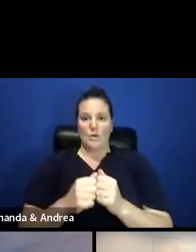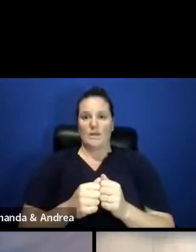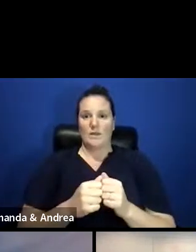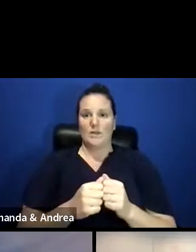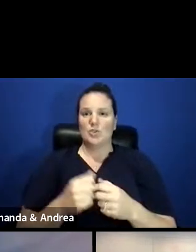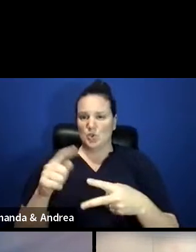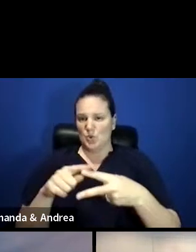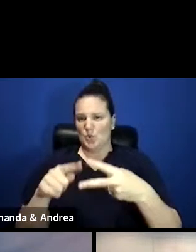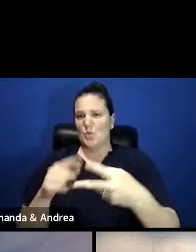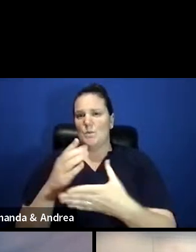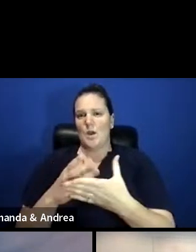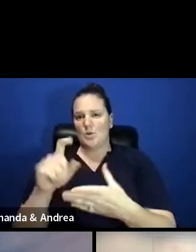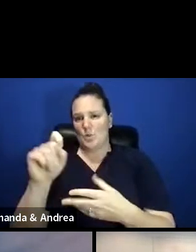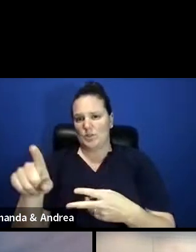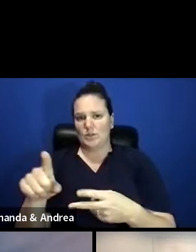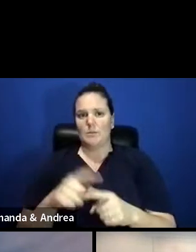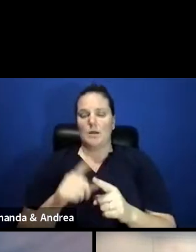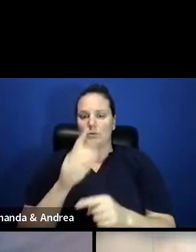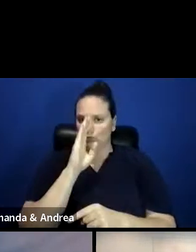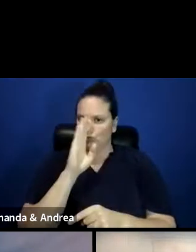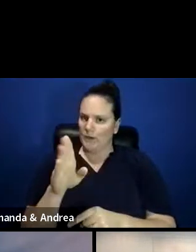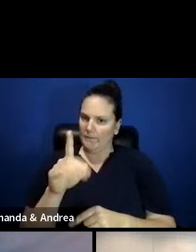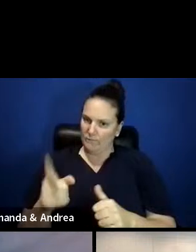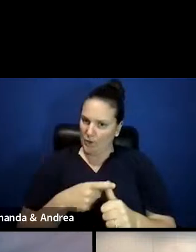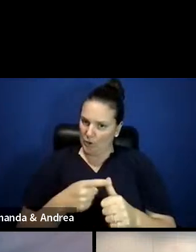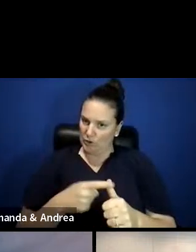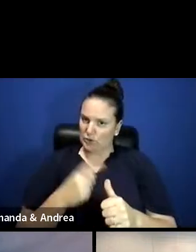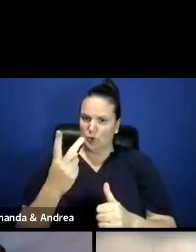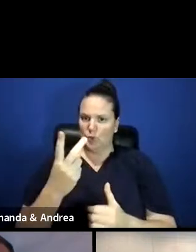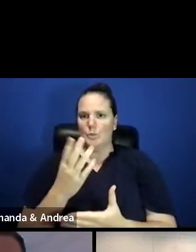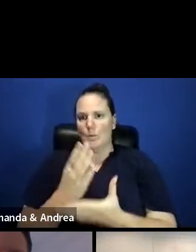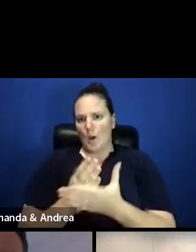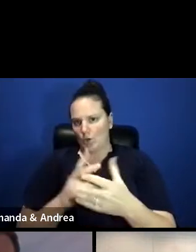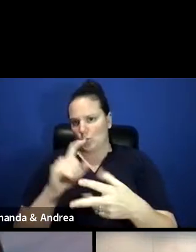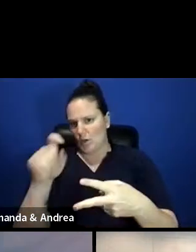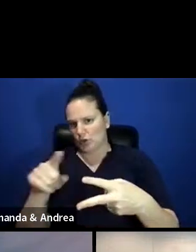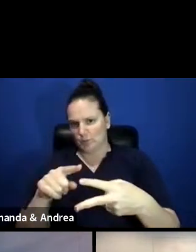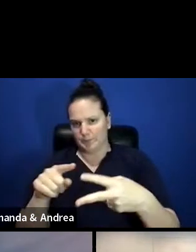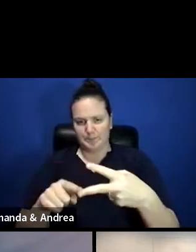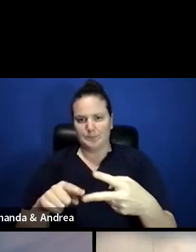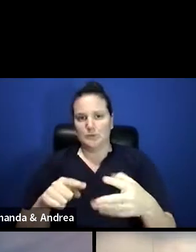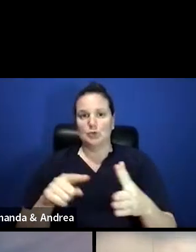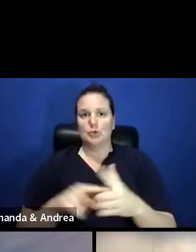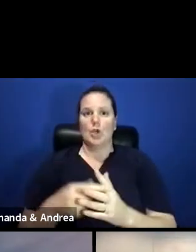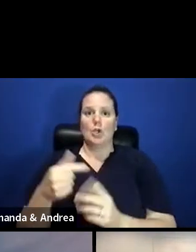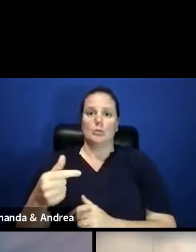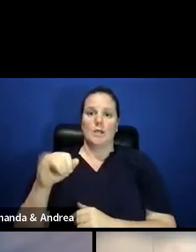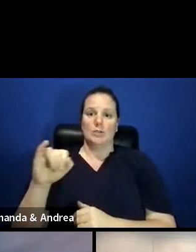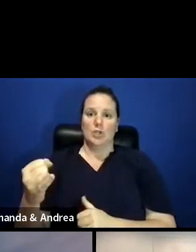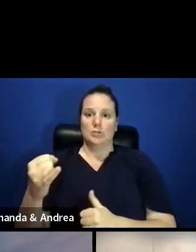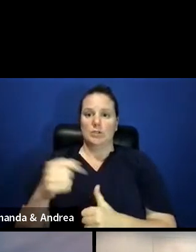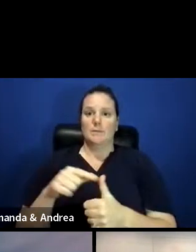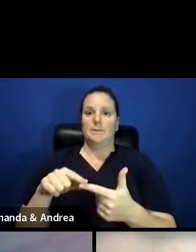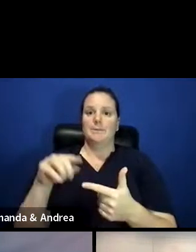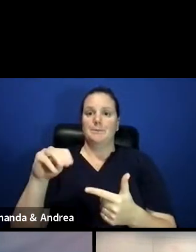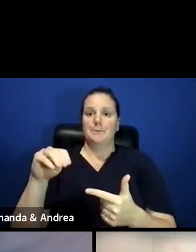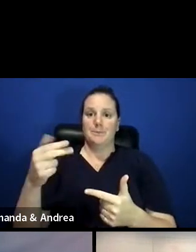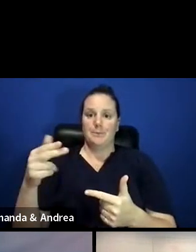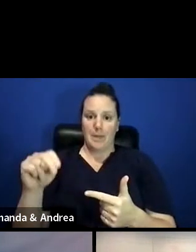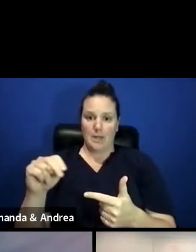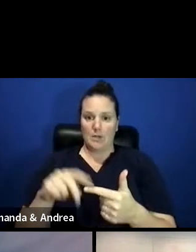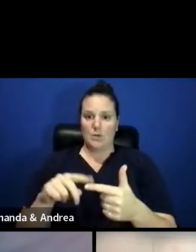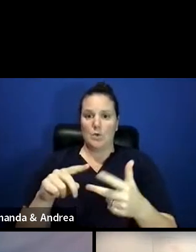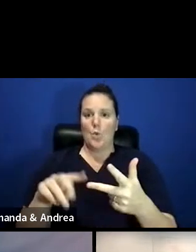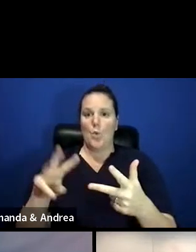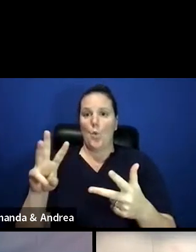provide responses, but I'll direct the question first. And so again, this is a two-part question. I'll start with Greg, Megan, and Walter. And so part